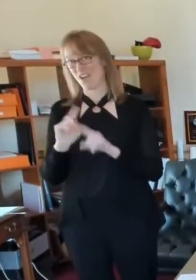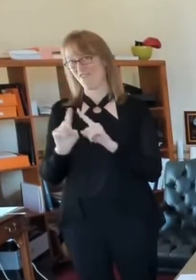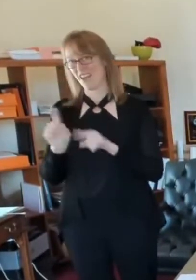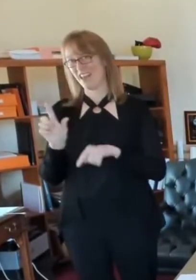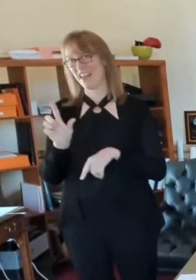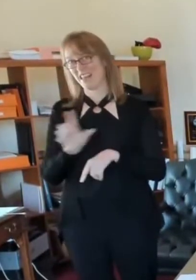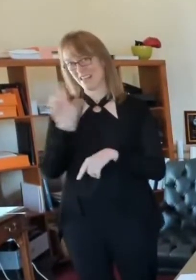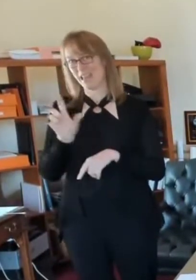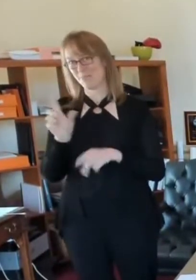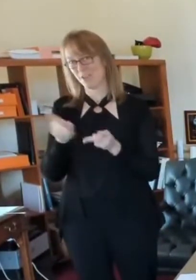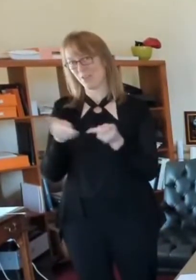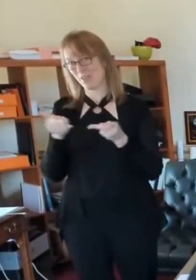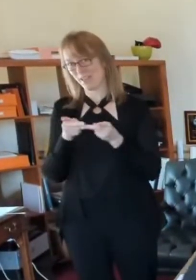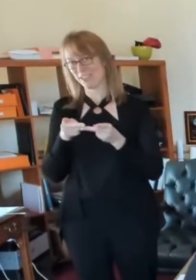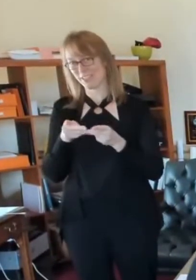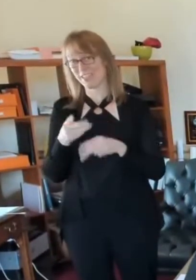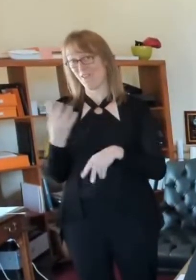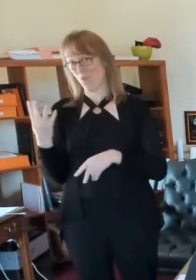o'clock.